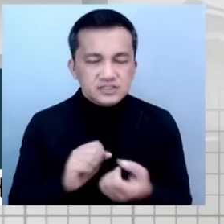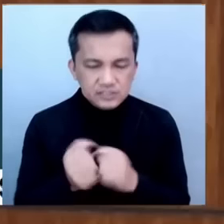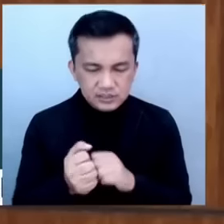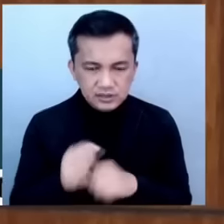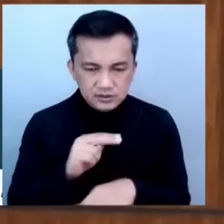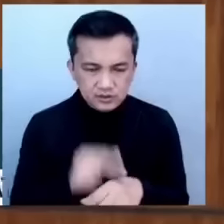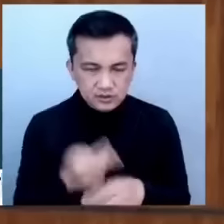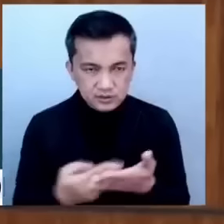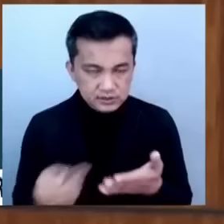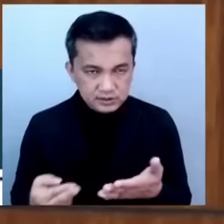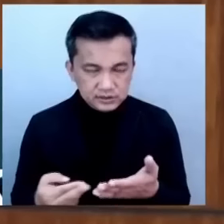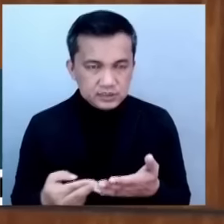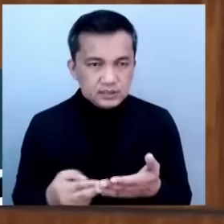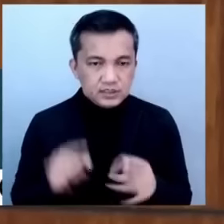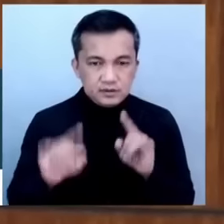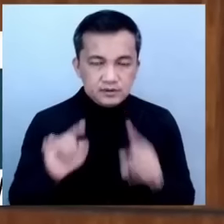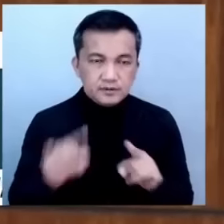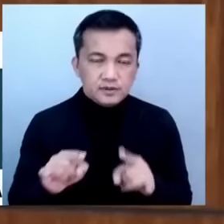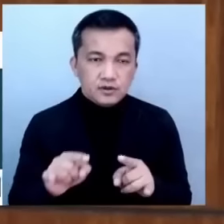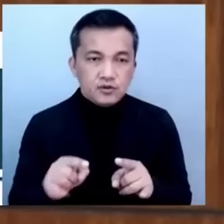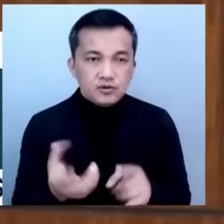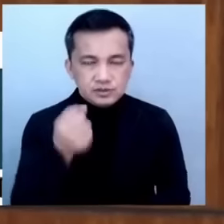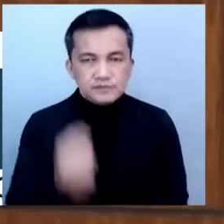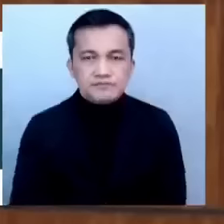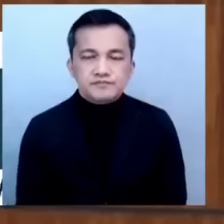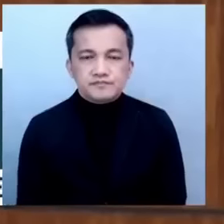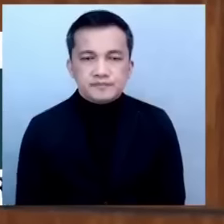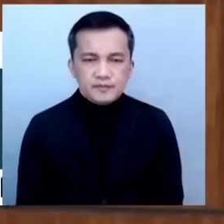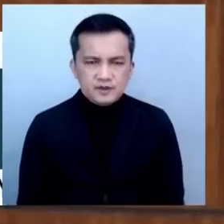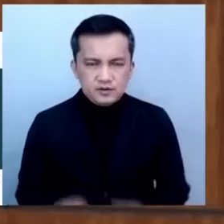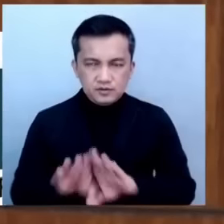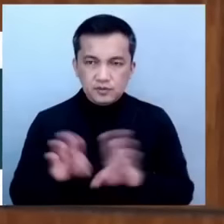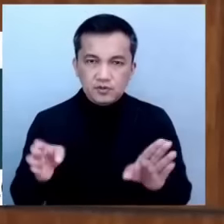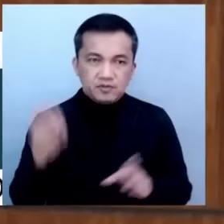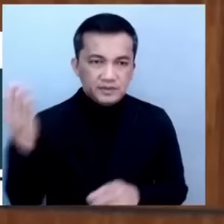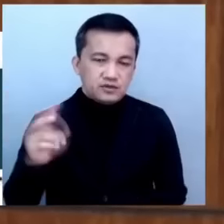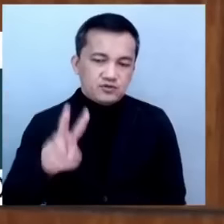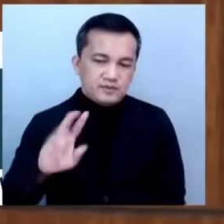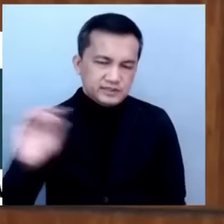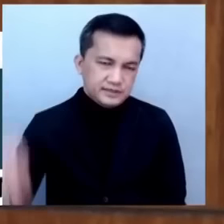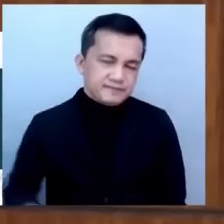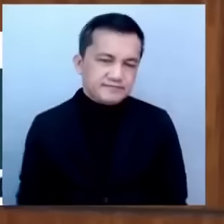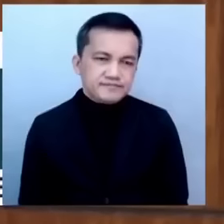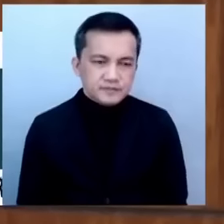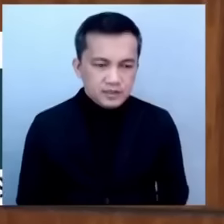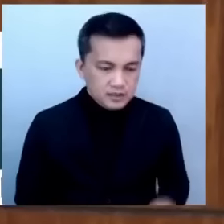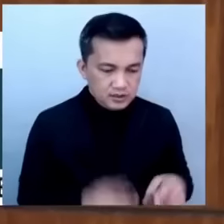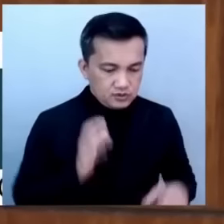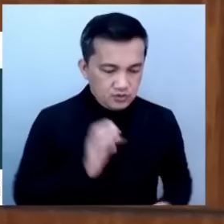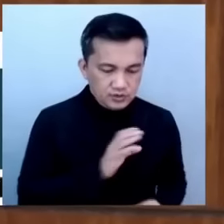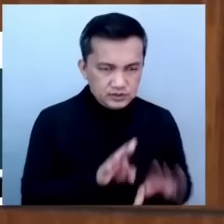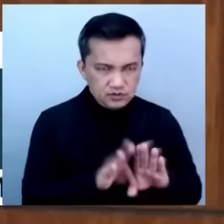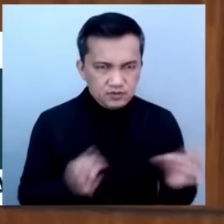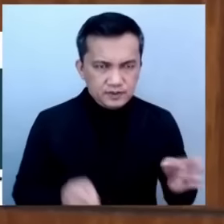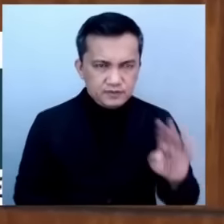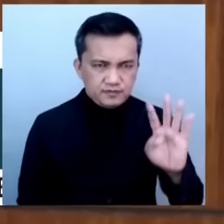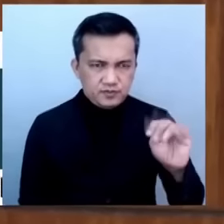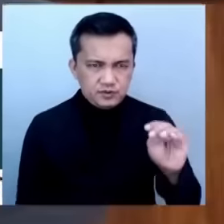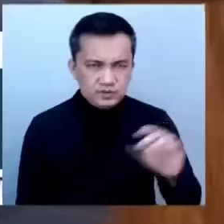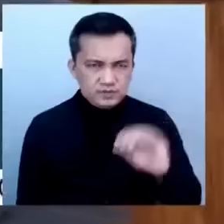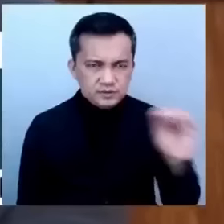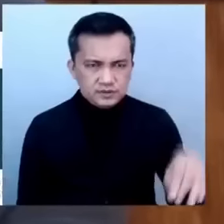ownership. Yung in-open nila, maabot lang ng 2%. Yung inopen ng House, 14% of the entire